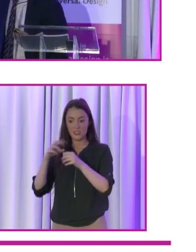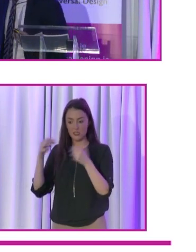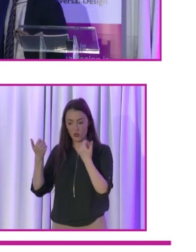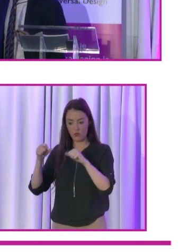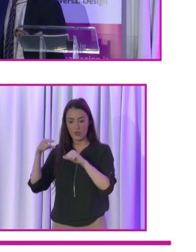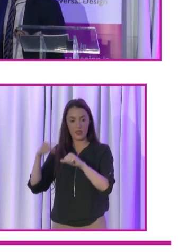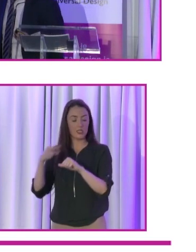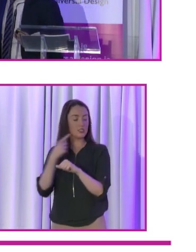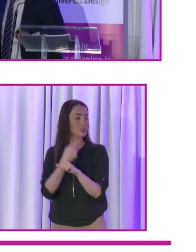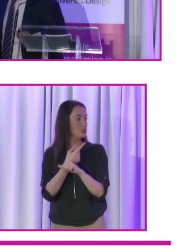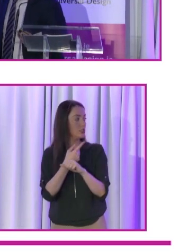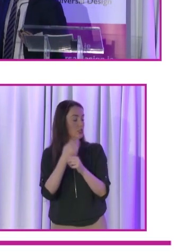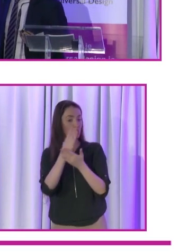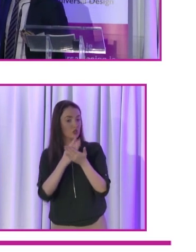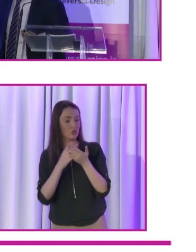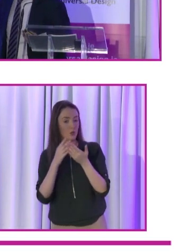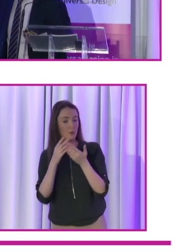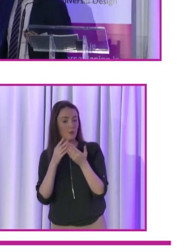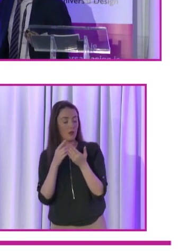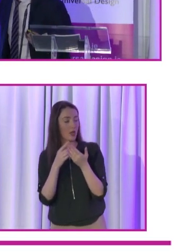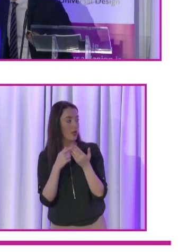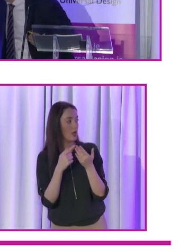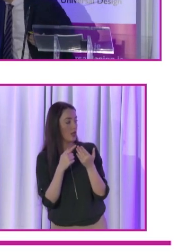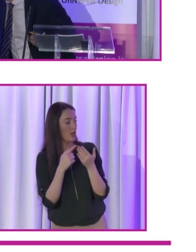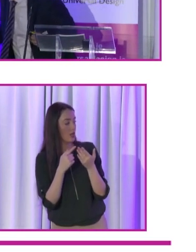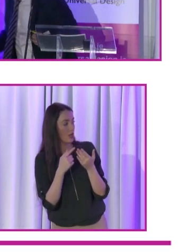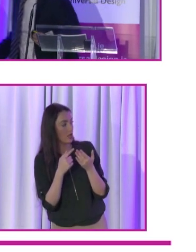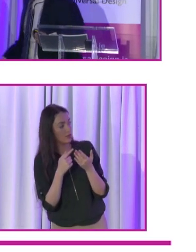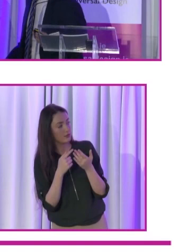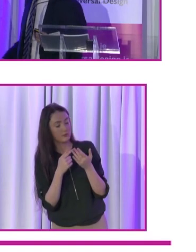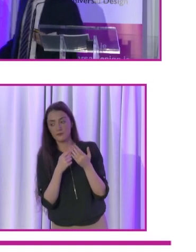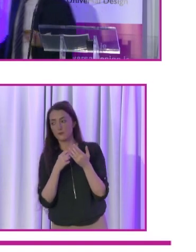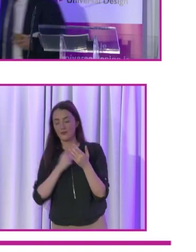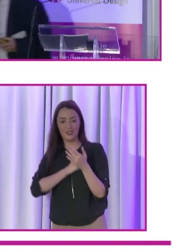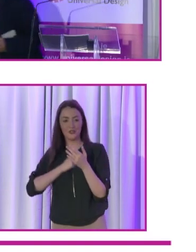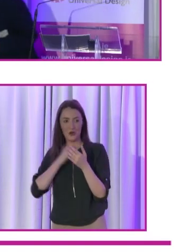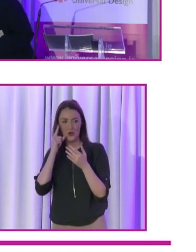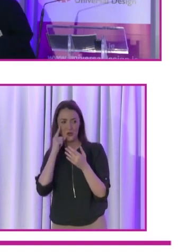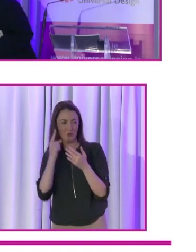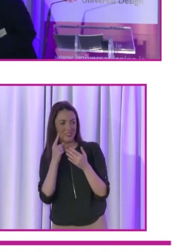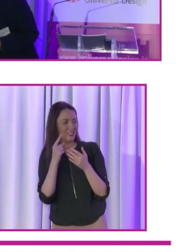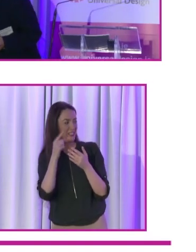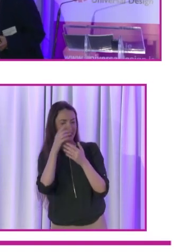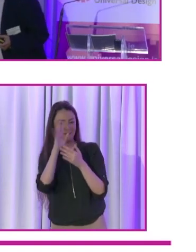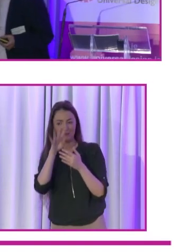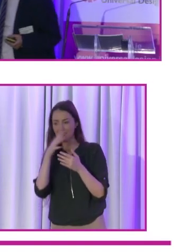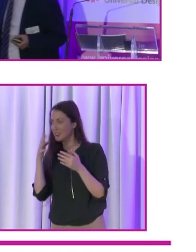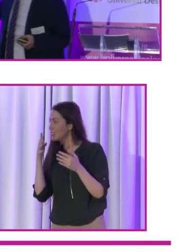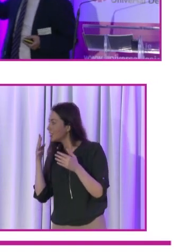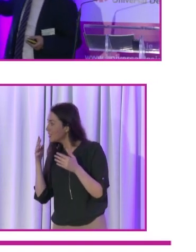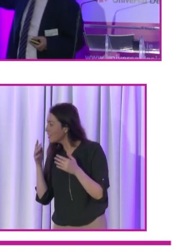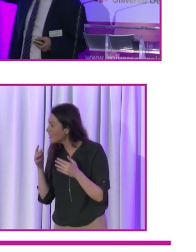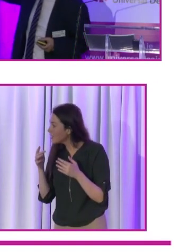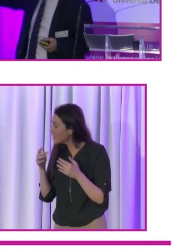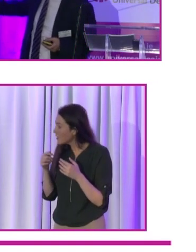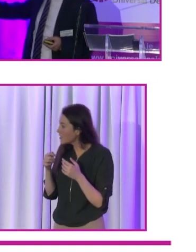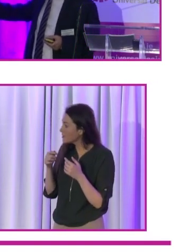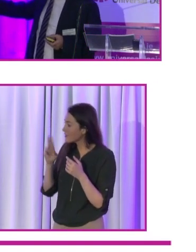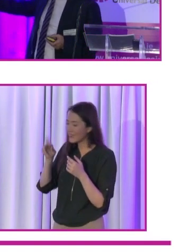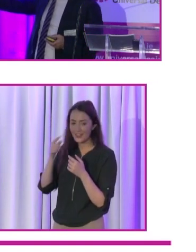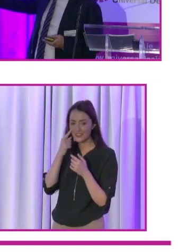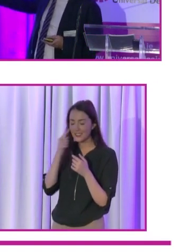the I will just keep, those are the, sorry, I don't see the screen, and that's a little bit of an issue, I don't know where I am.